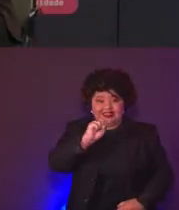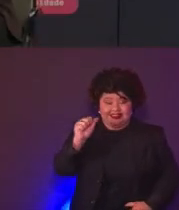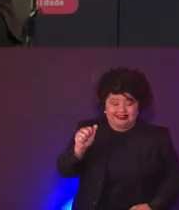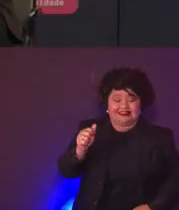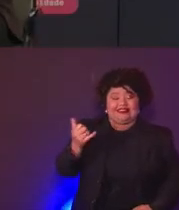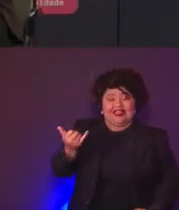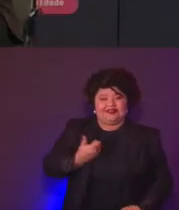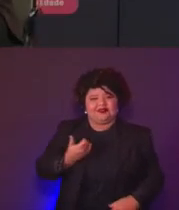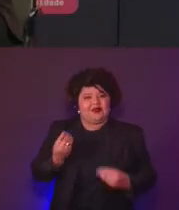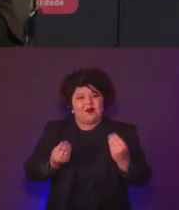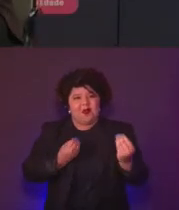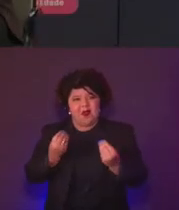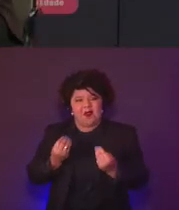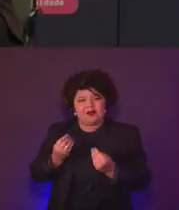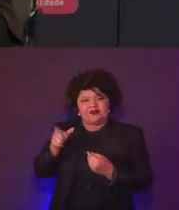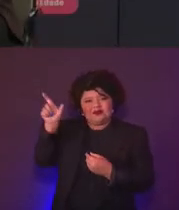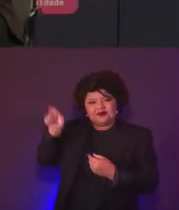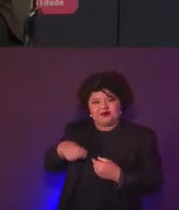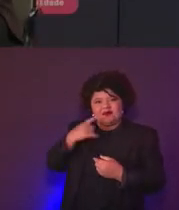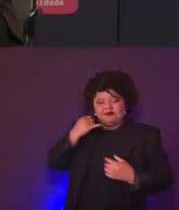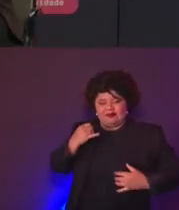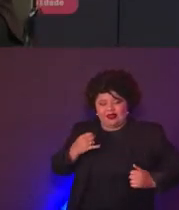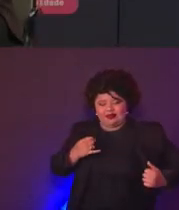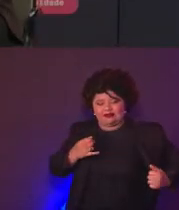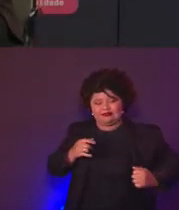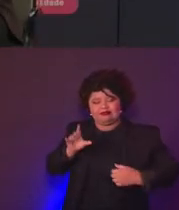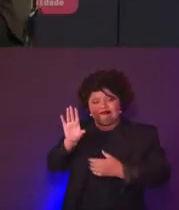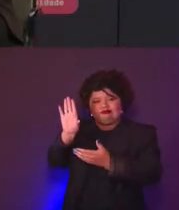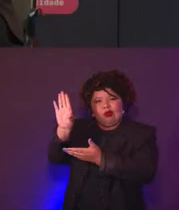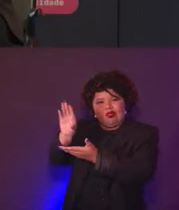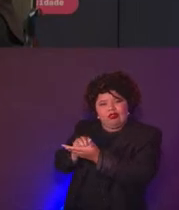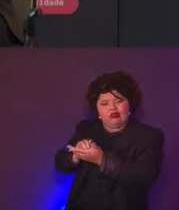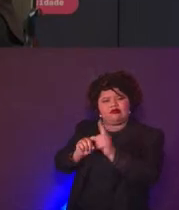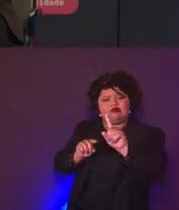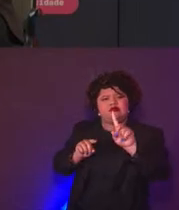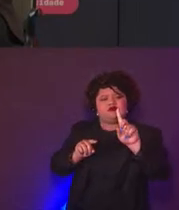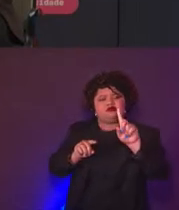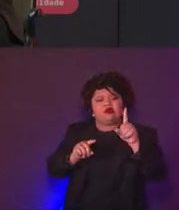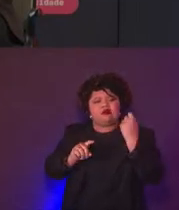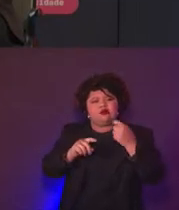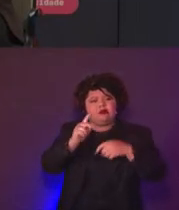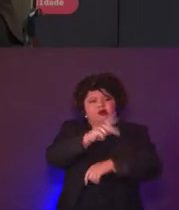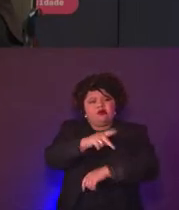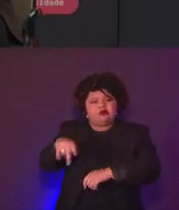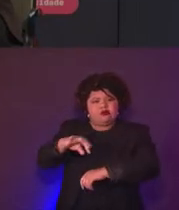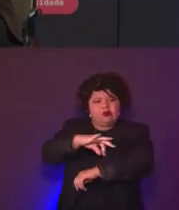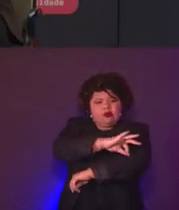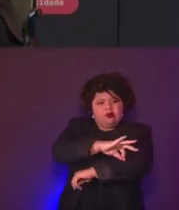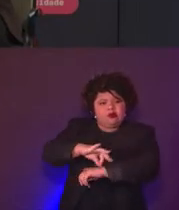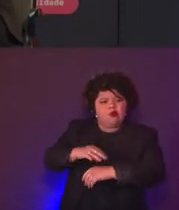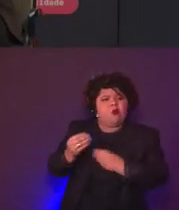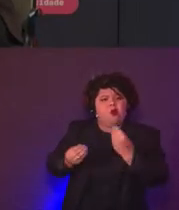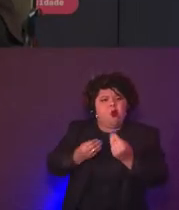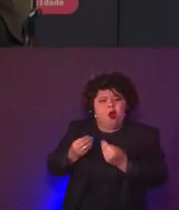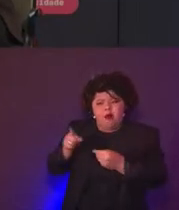architecture. And how did that kindness of teaching manifest at home?